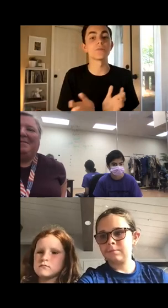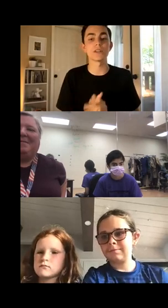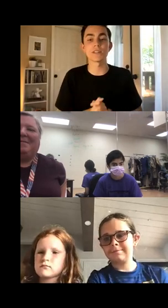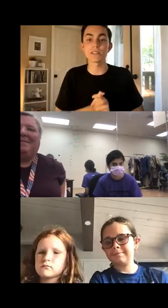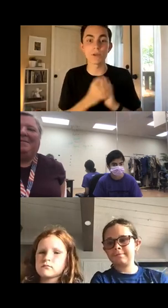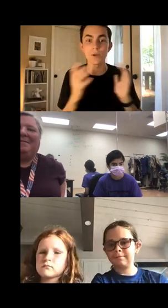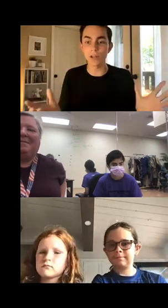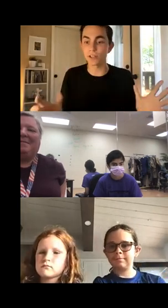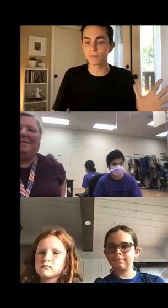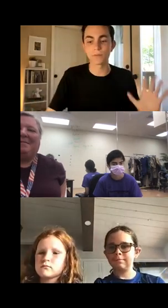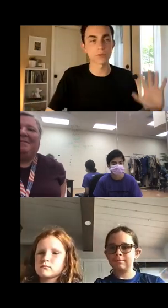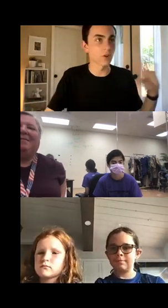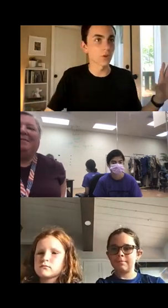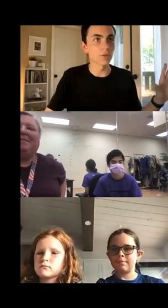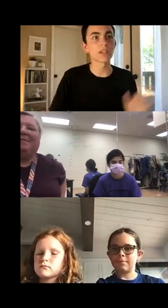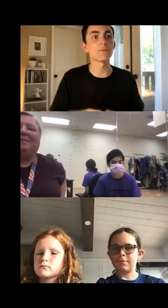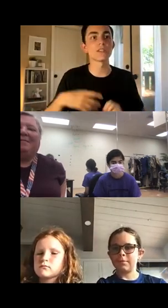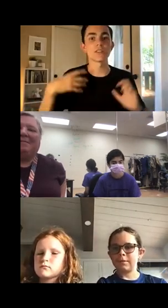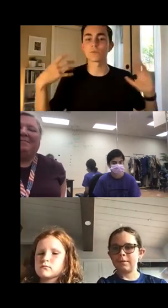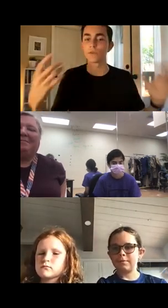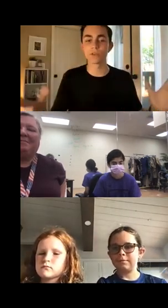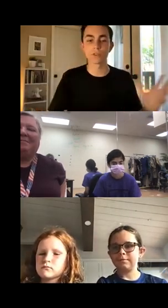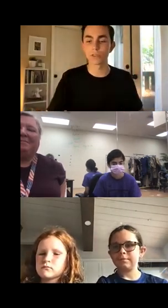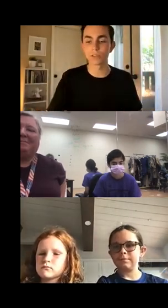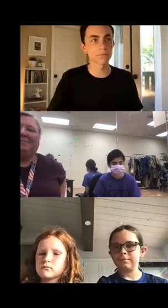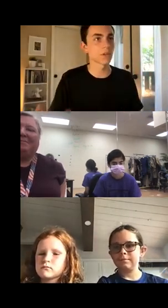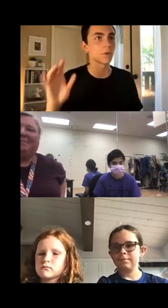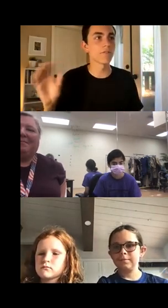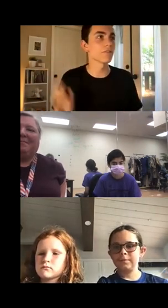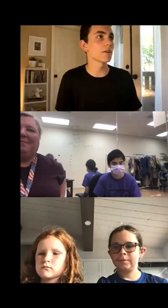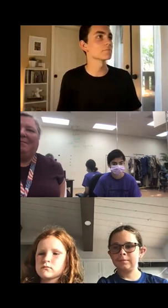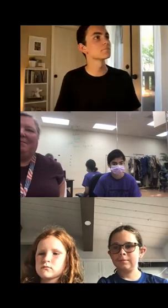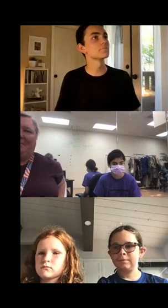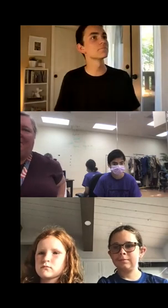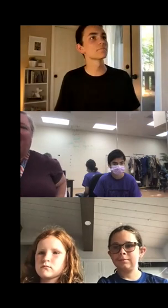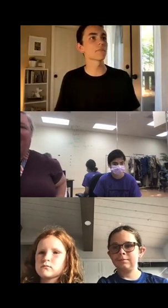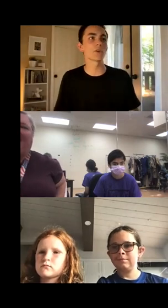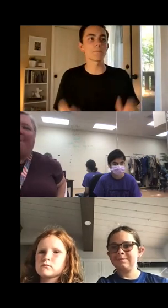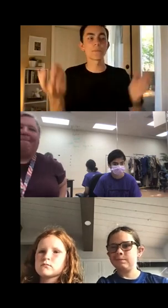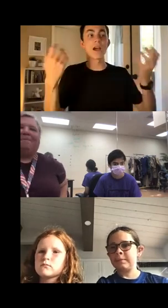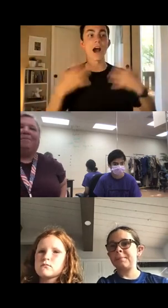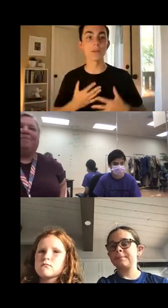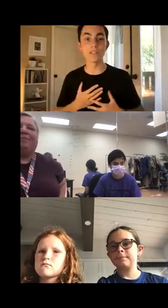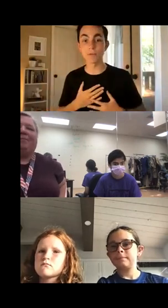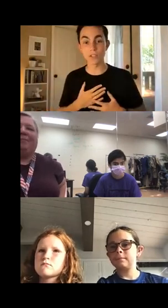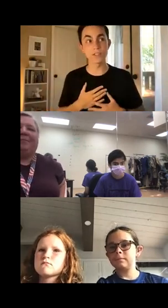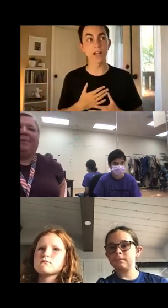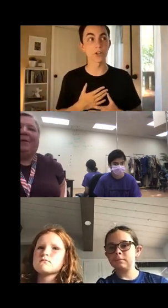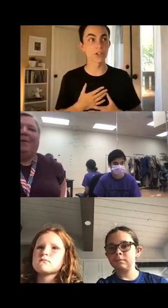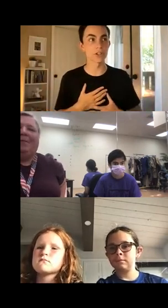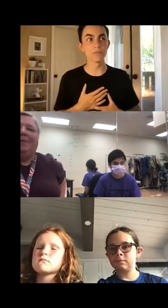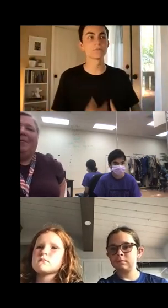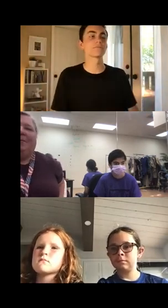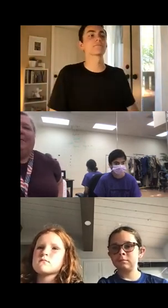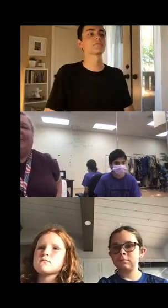tell me because that's how we get better. So don't worry about making mistakes. We're all here to learn and we're having fun. Okay, I'm going to demonstrate the